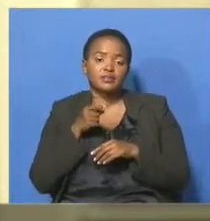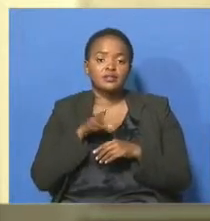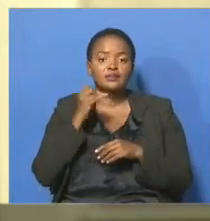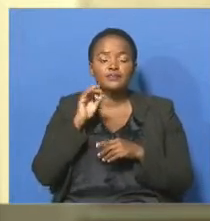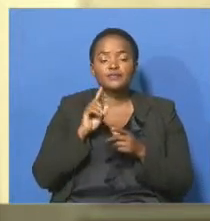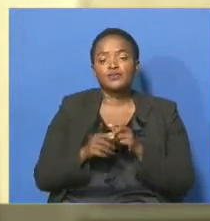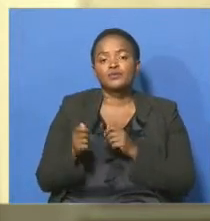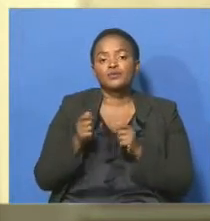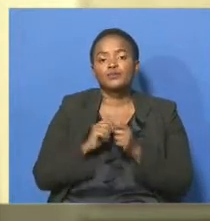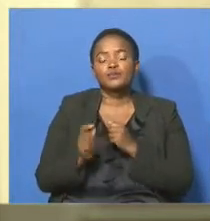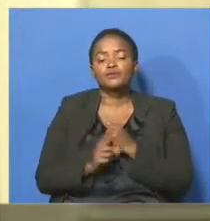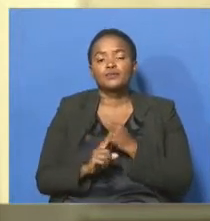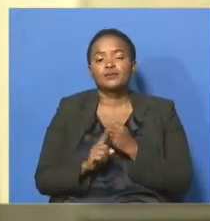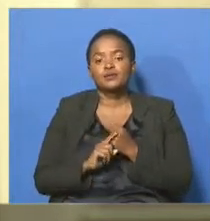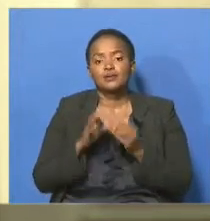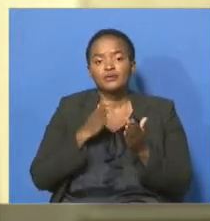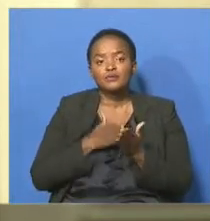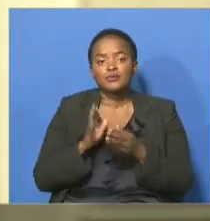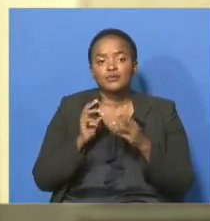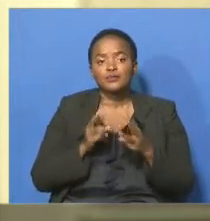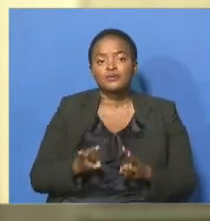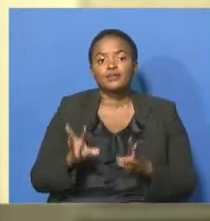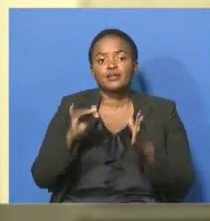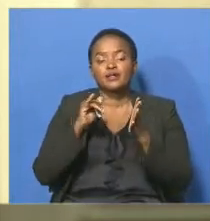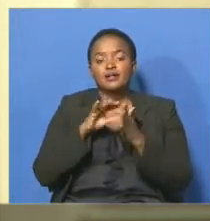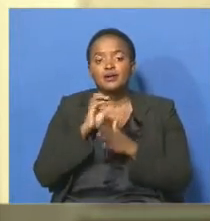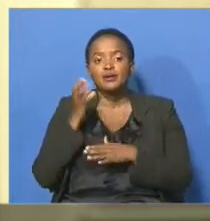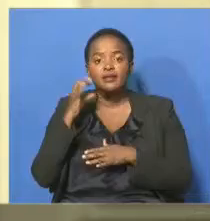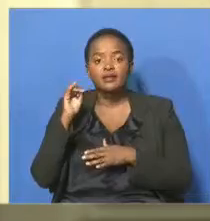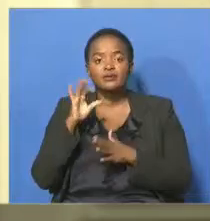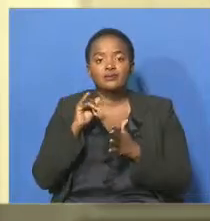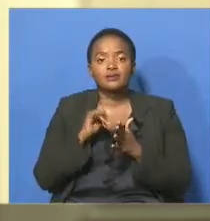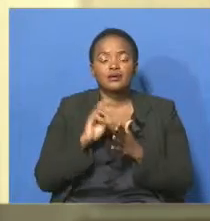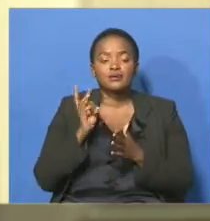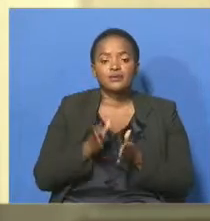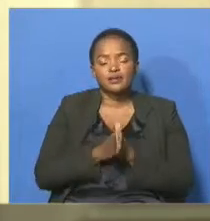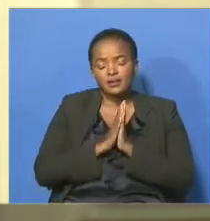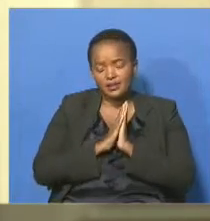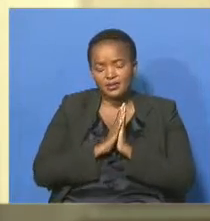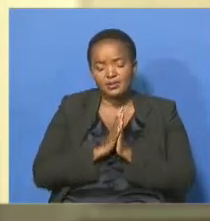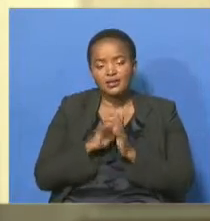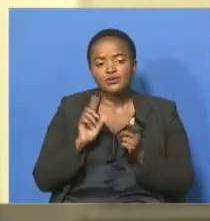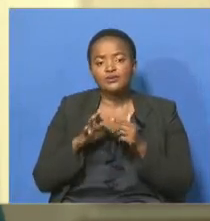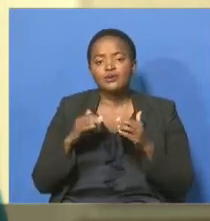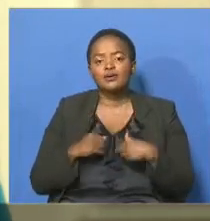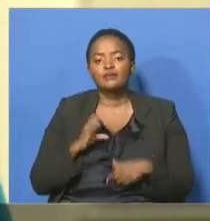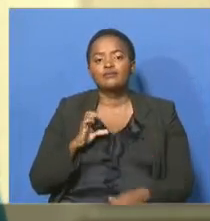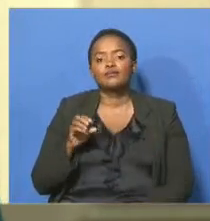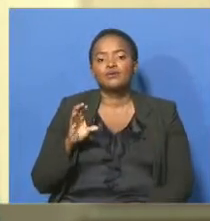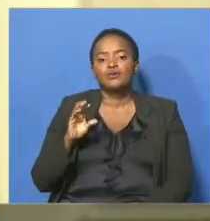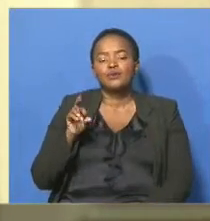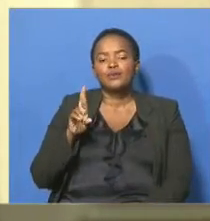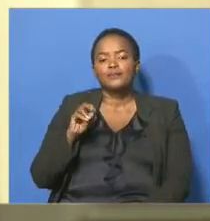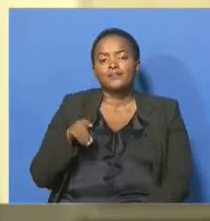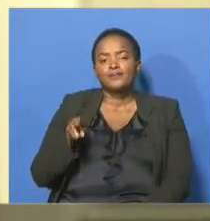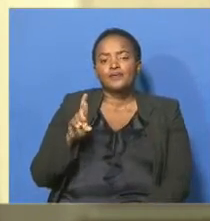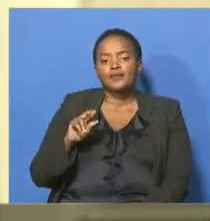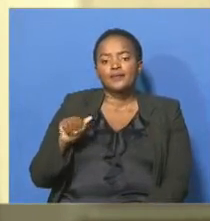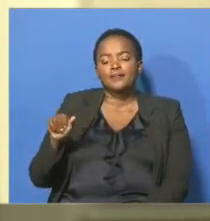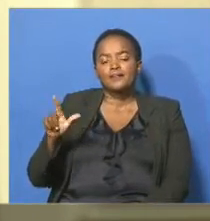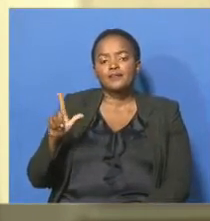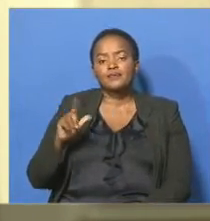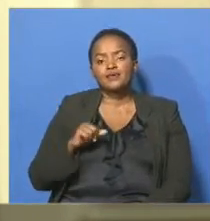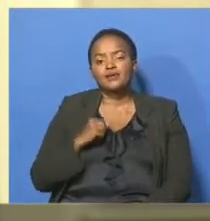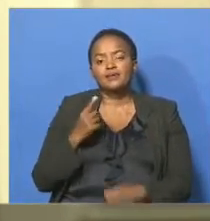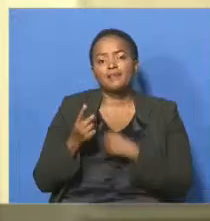kgone go lwantsha borukuti ka go tshwanetse mo go se sengwe nna ne ke kopa re thupa a go thupa e boele dio tse dingwe di ka siama ka